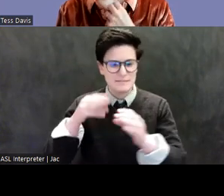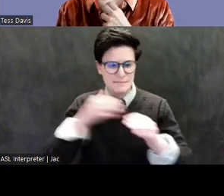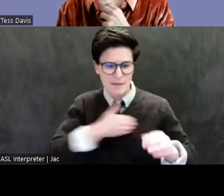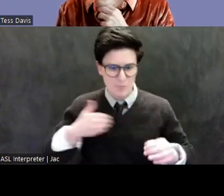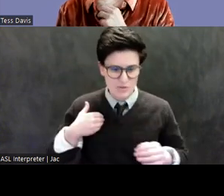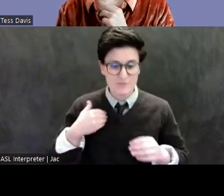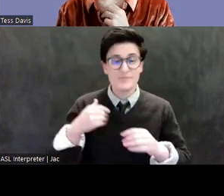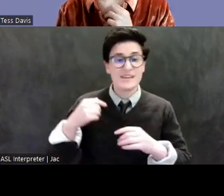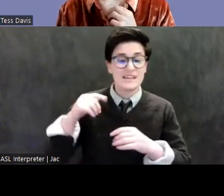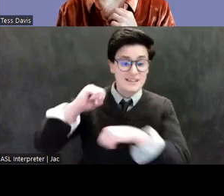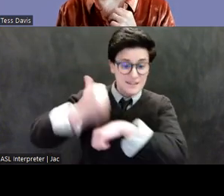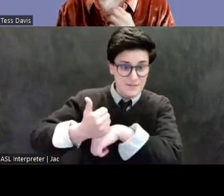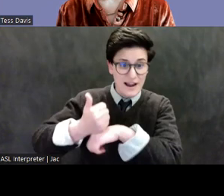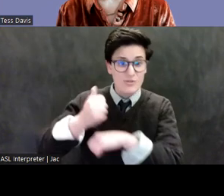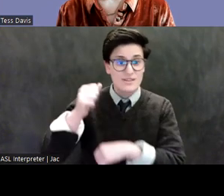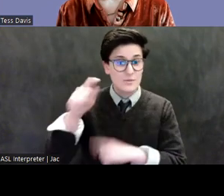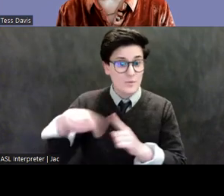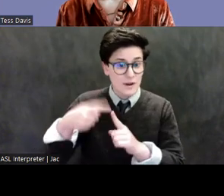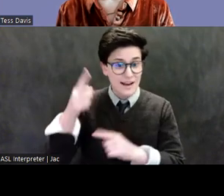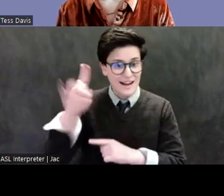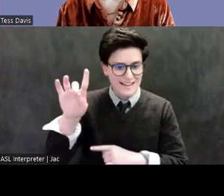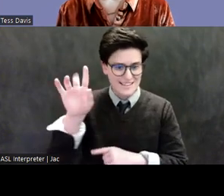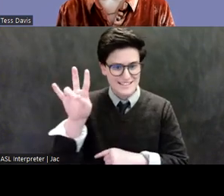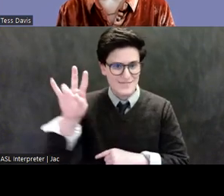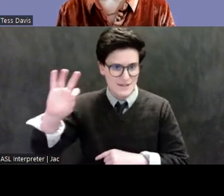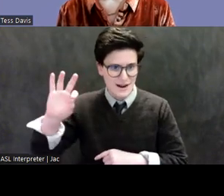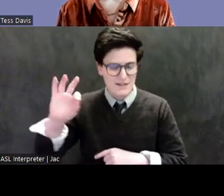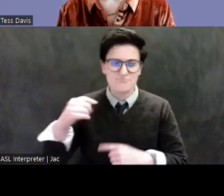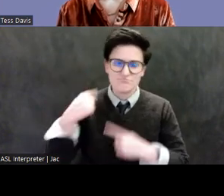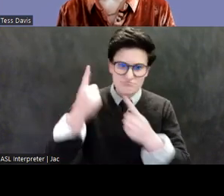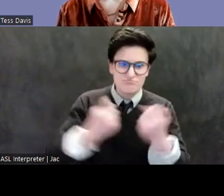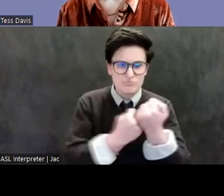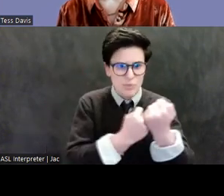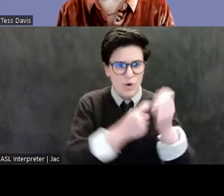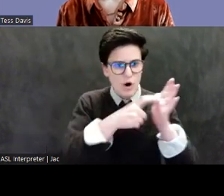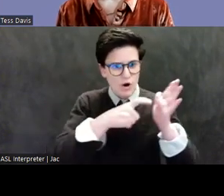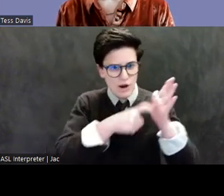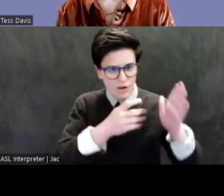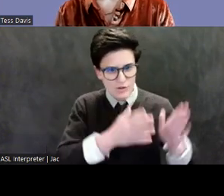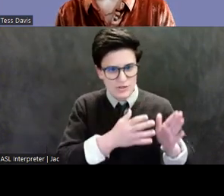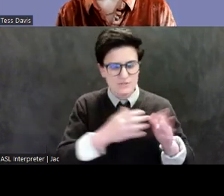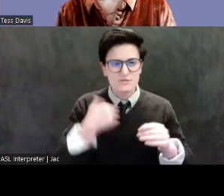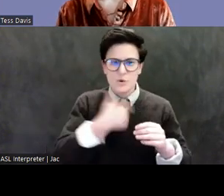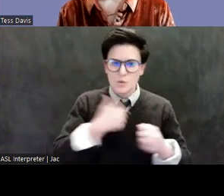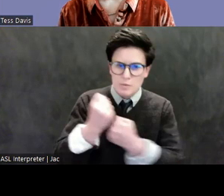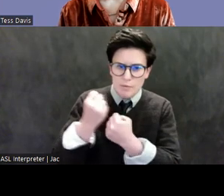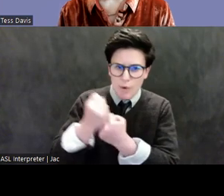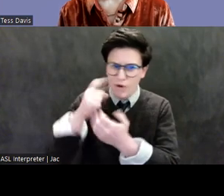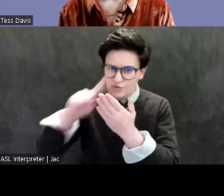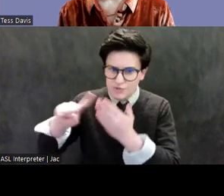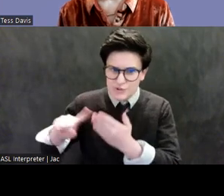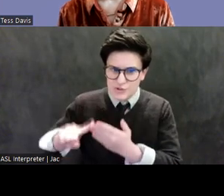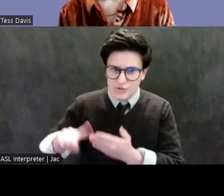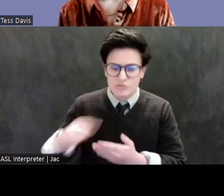AIA has been committed to supporting archaeology and archaeologists, publishing and disseminating the results of archaeological research, and providing